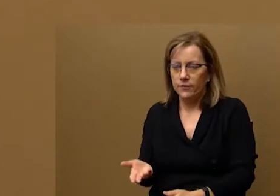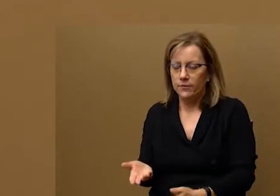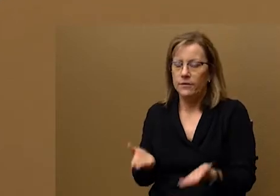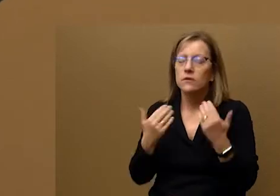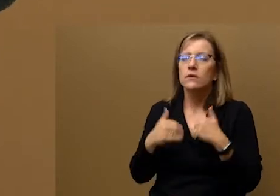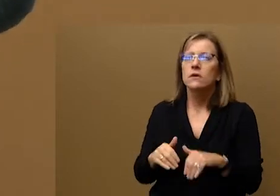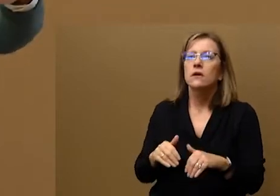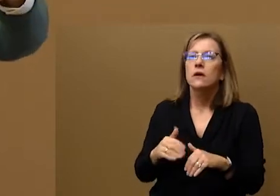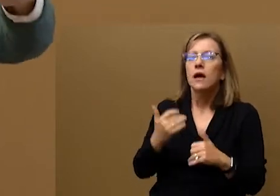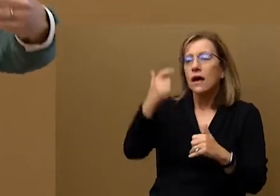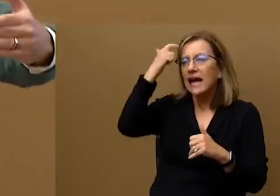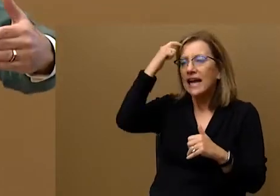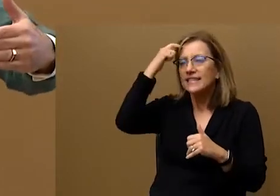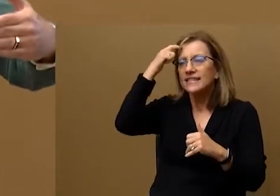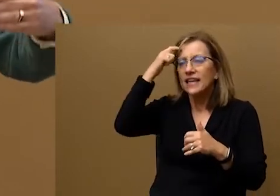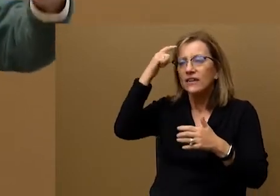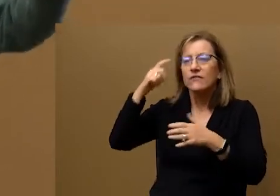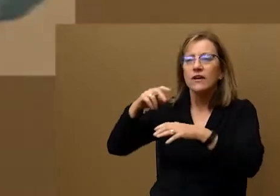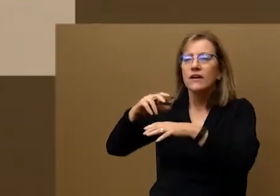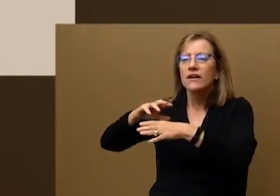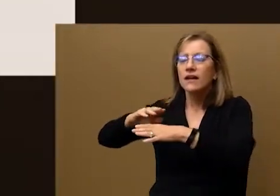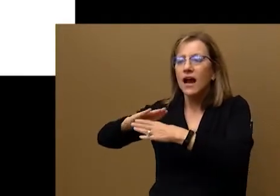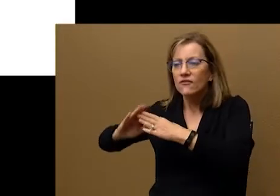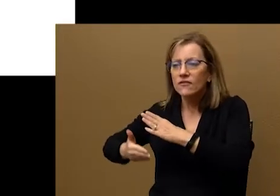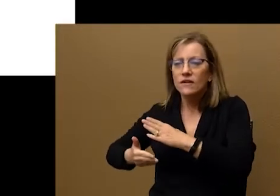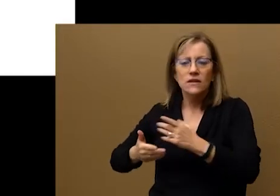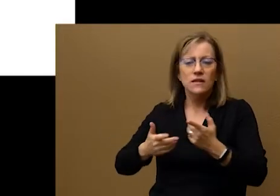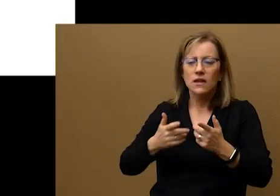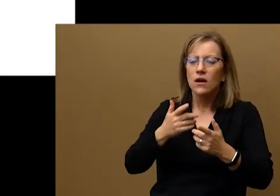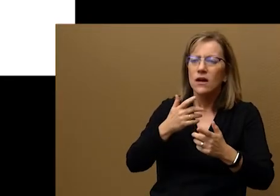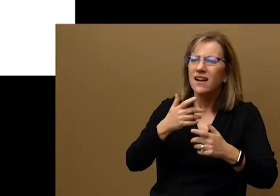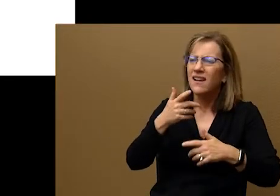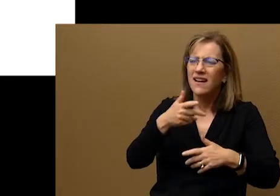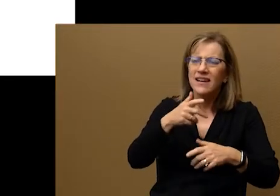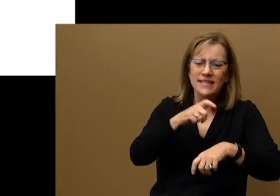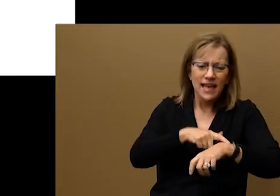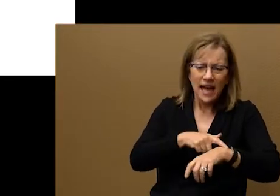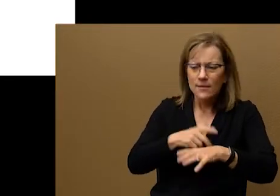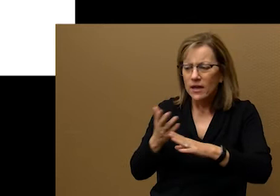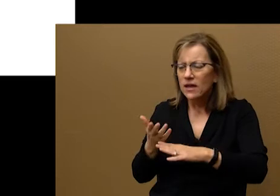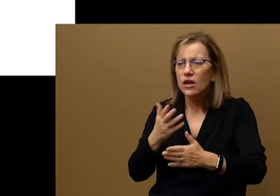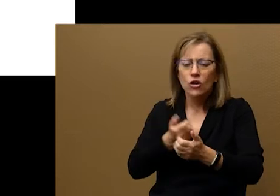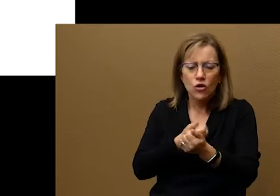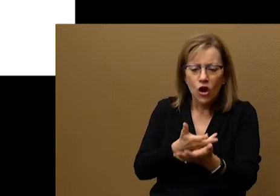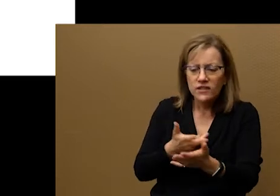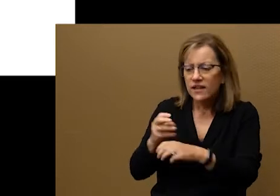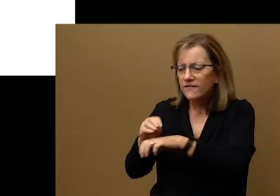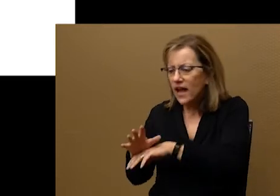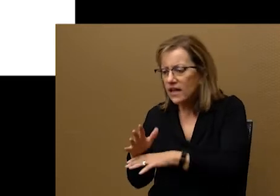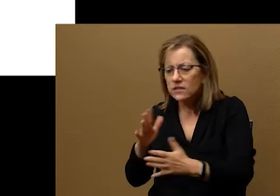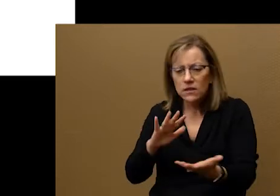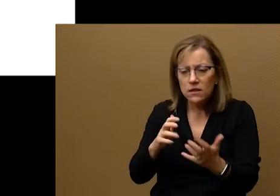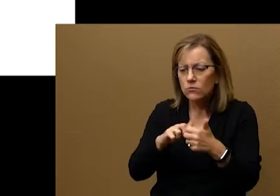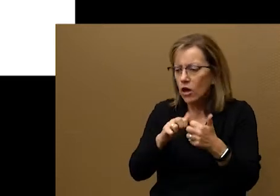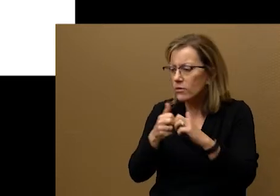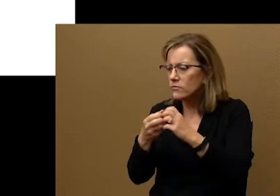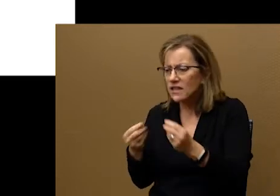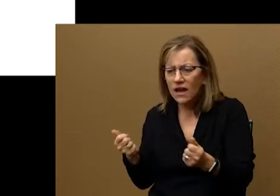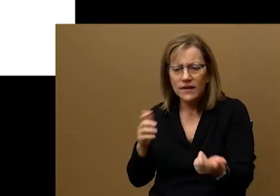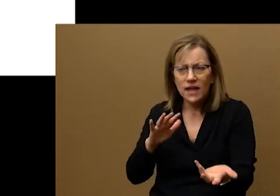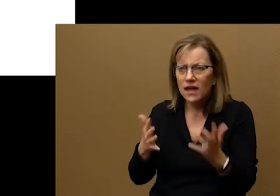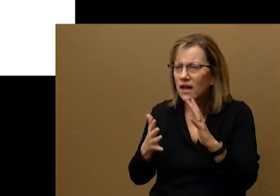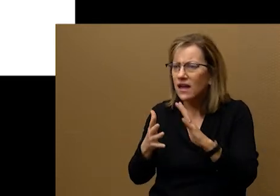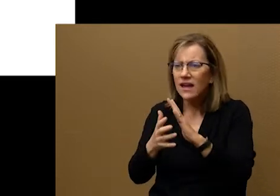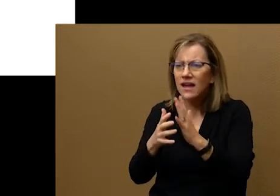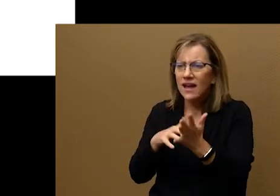Related to that, now you get to the cognitive consequences. Poor time and tense use, cause and effect, if this then that, poor problem solving.